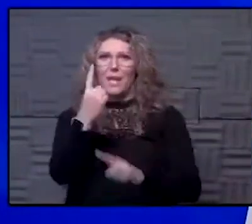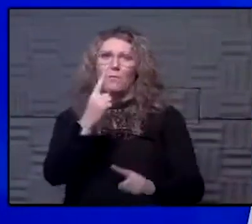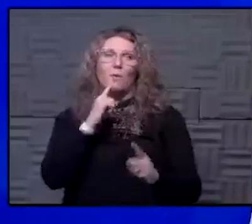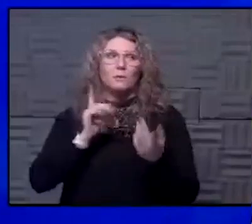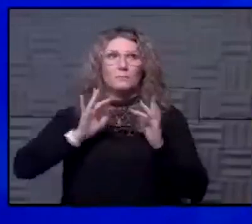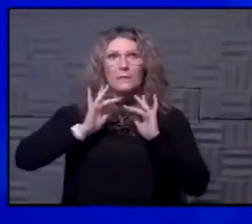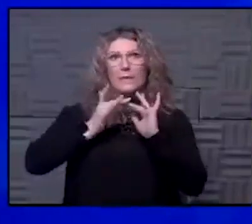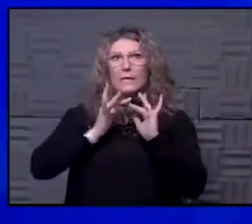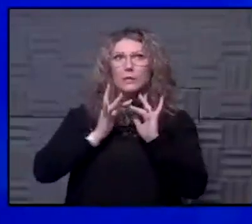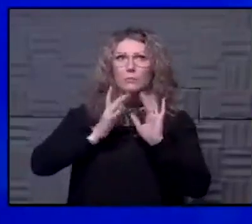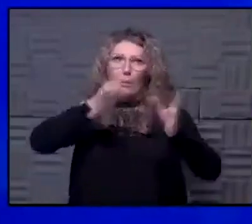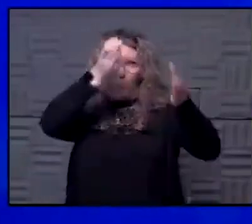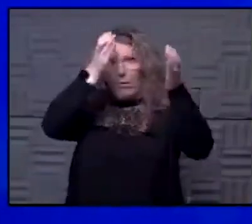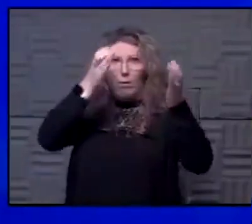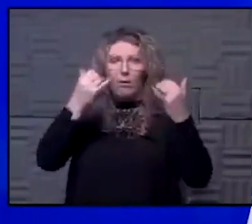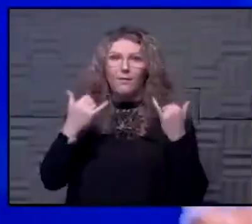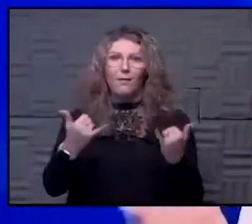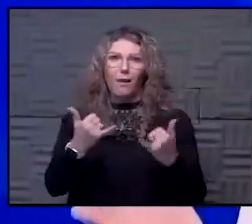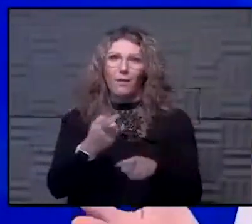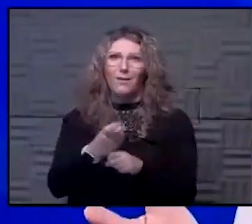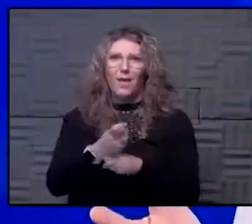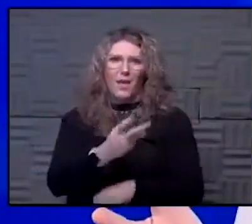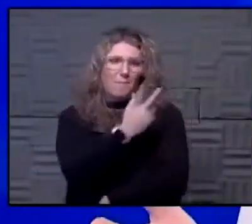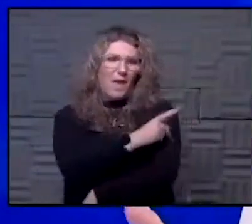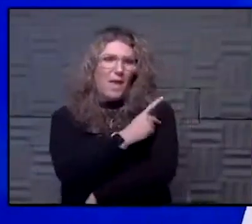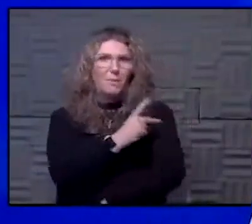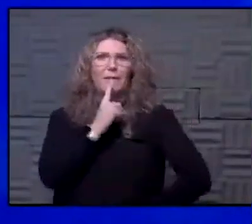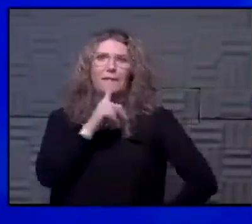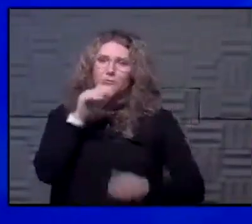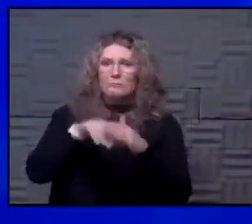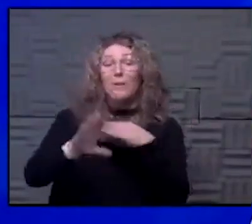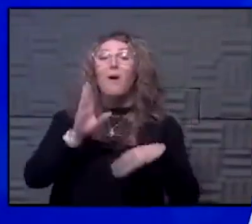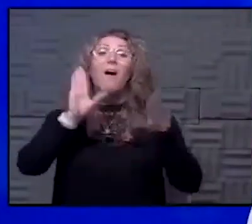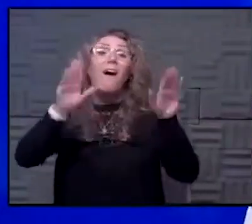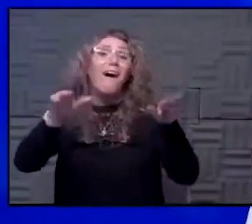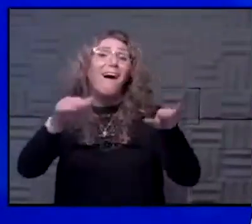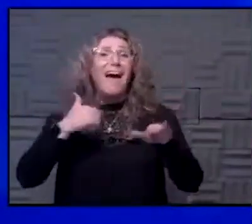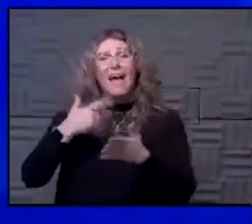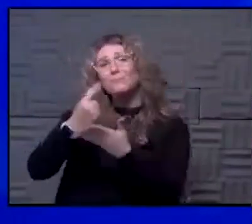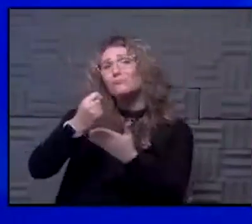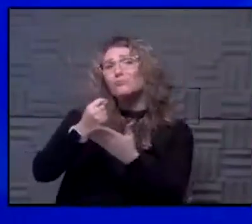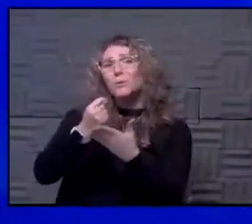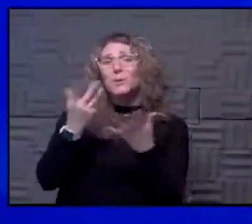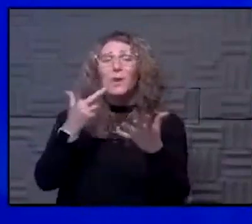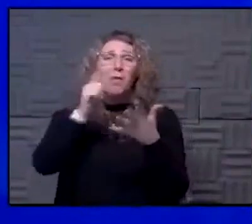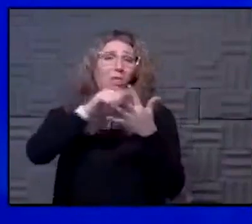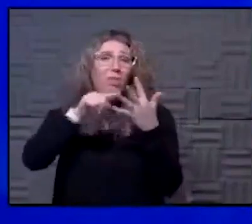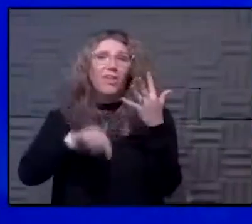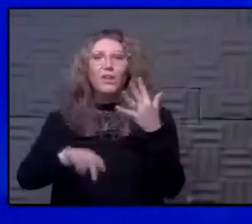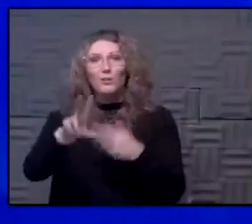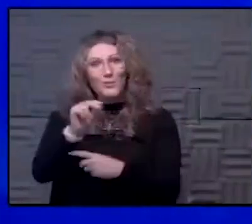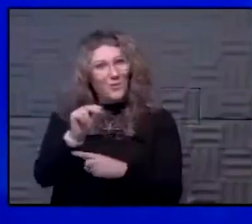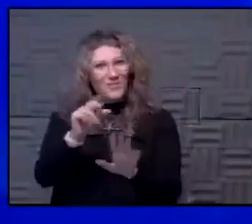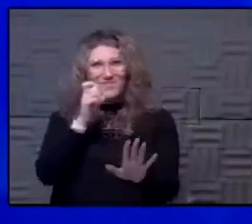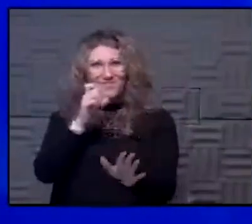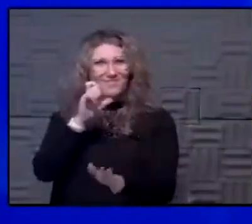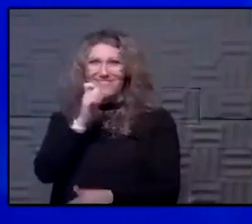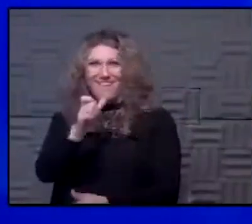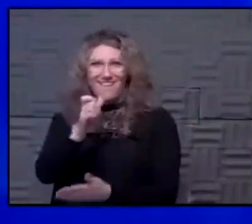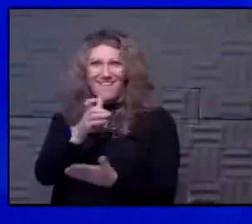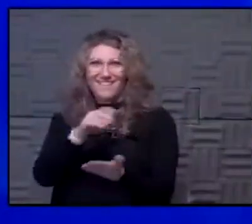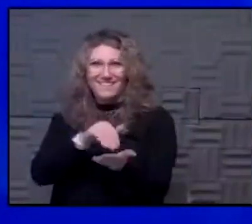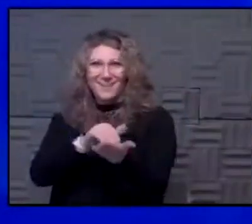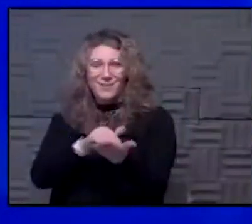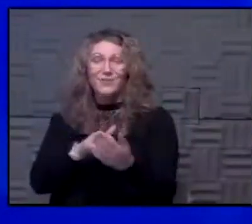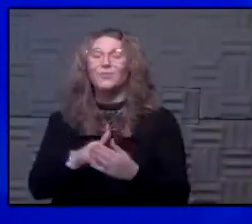internet expert now for a while. My patients come in with these brilliant ideas about what they're going to be treated with. Like, no, wait a minute. No, that